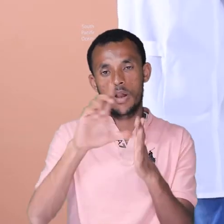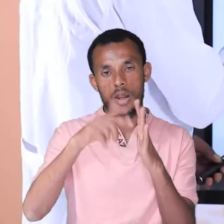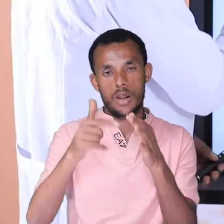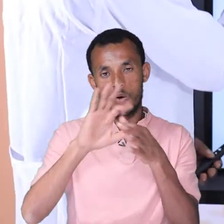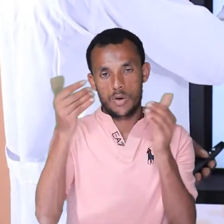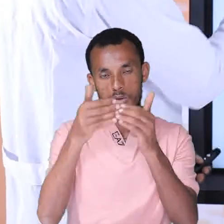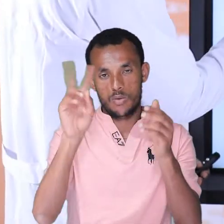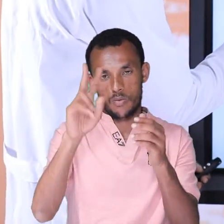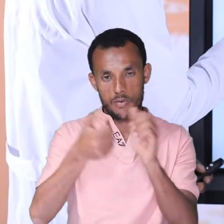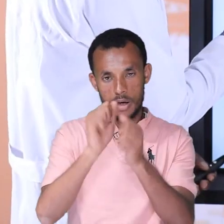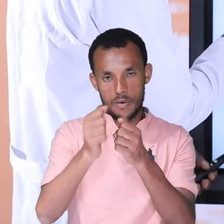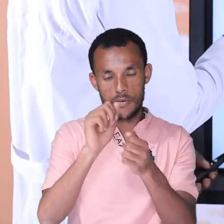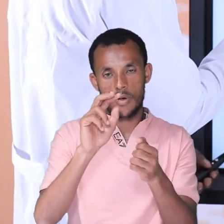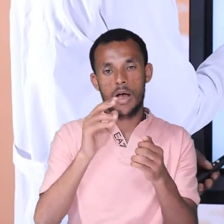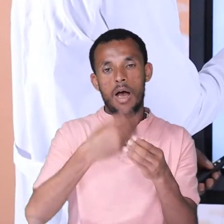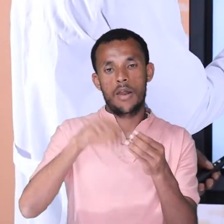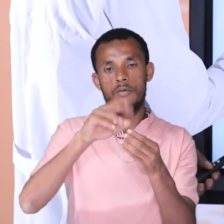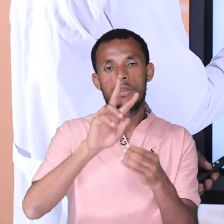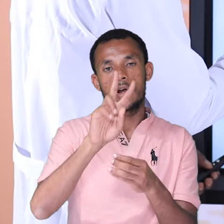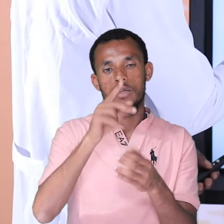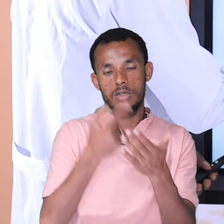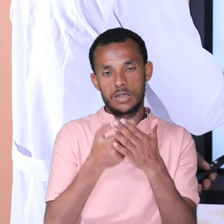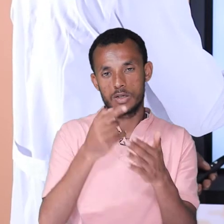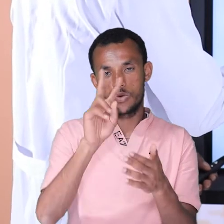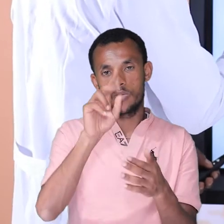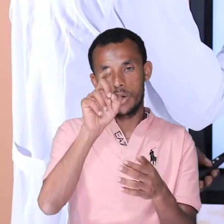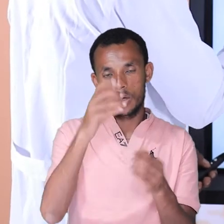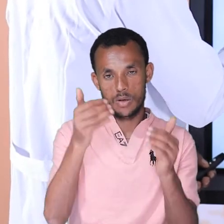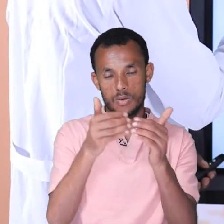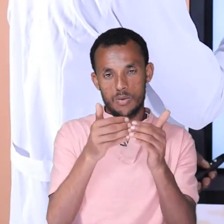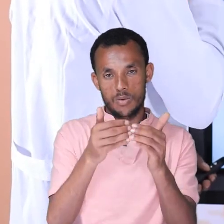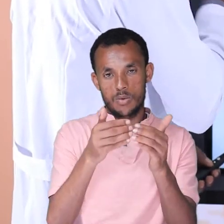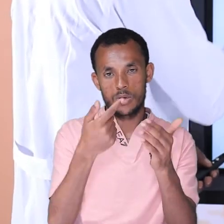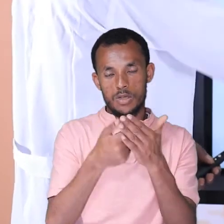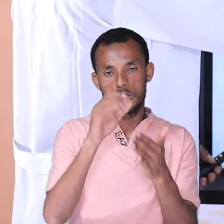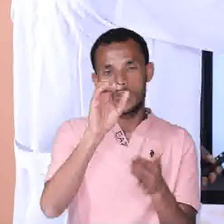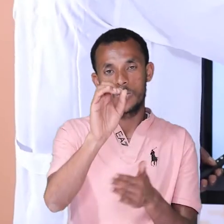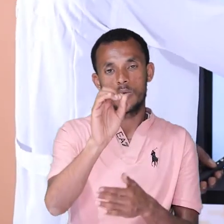into variable. Add vertically. This is 2x equals, this is 0.